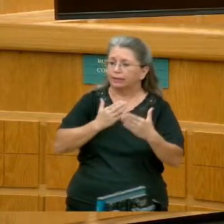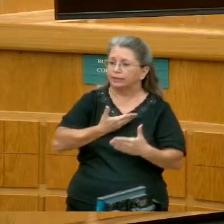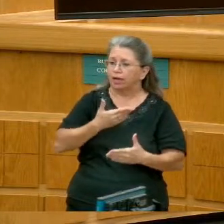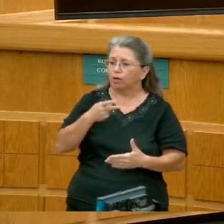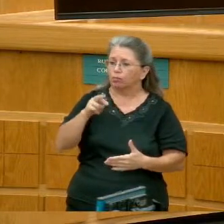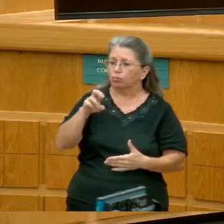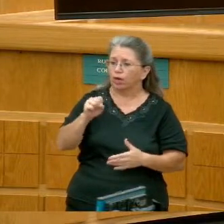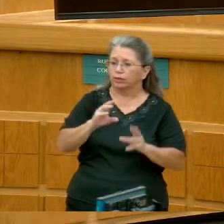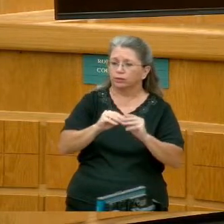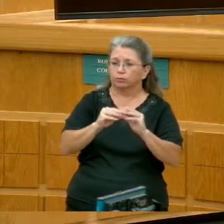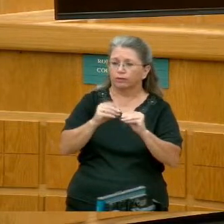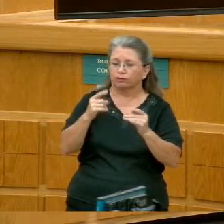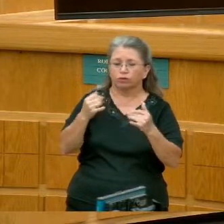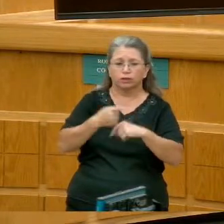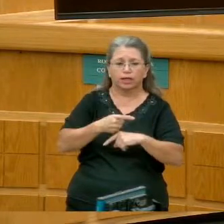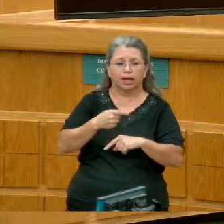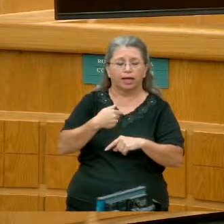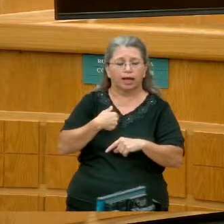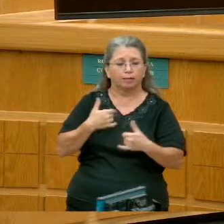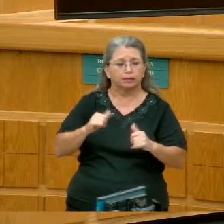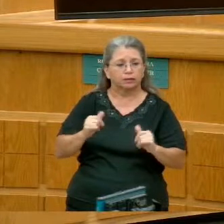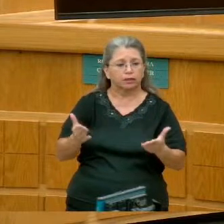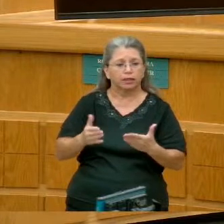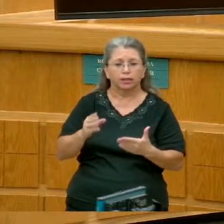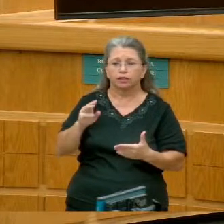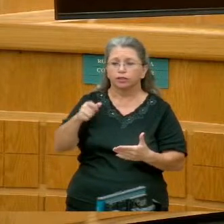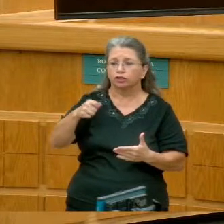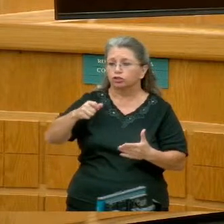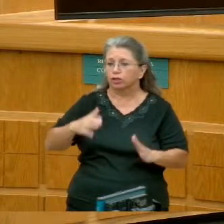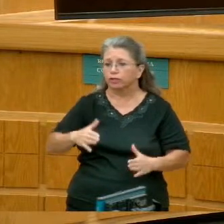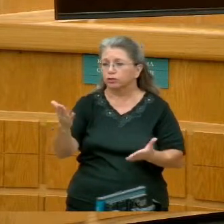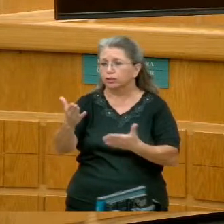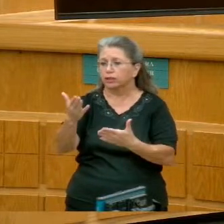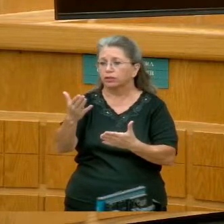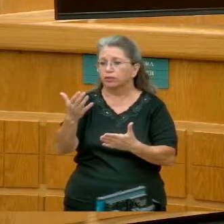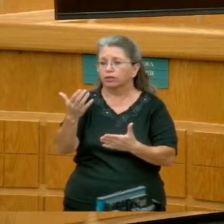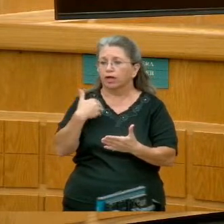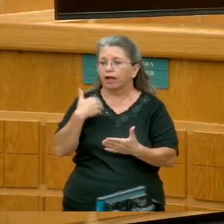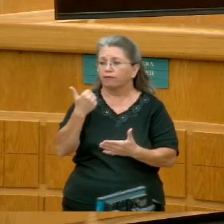can take any questions. The judge and I are here. If there's any questions from the media.